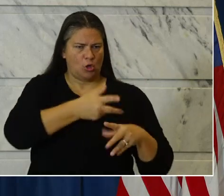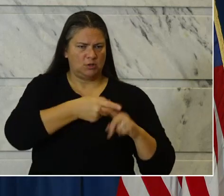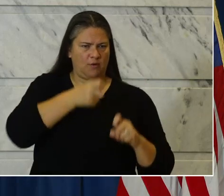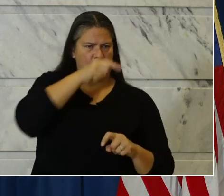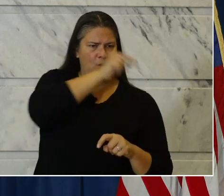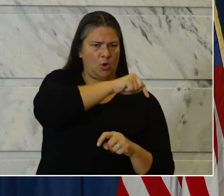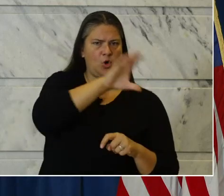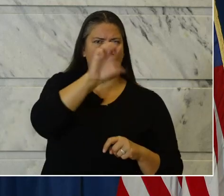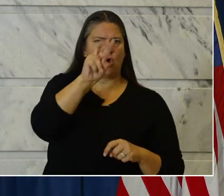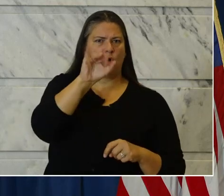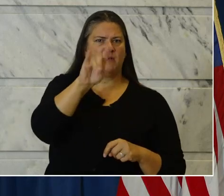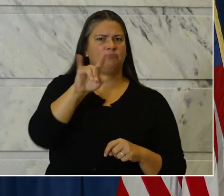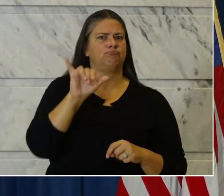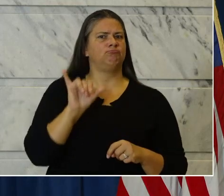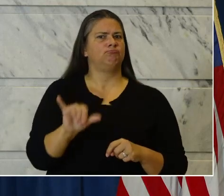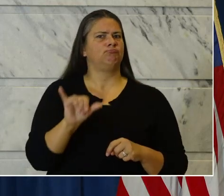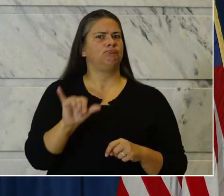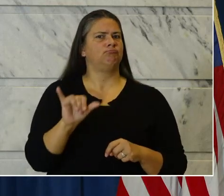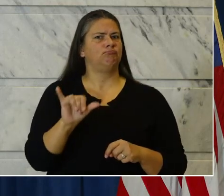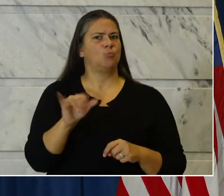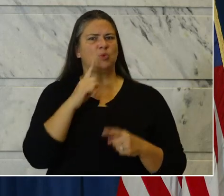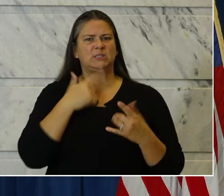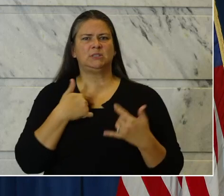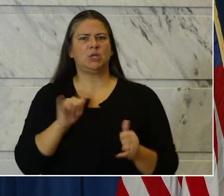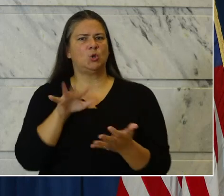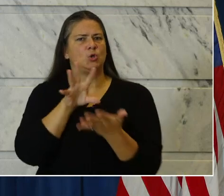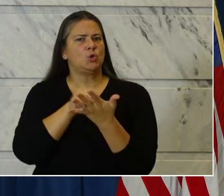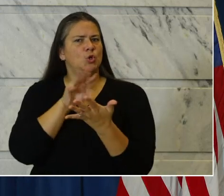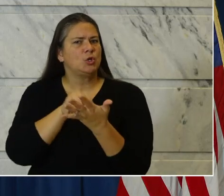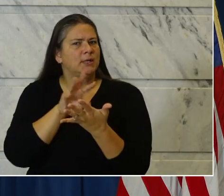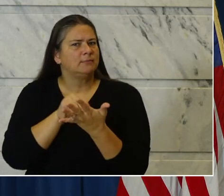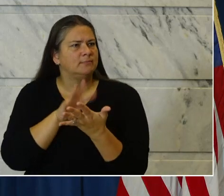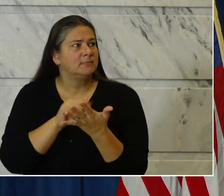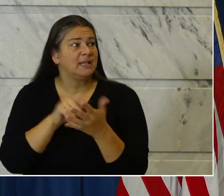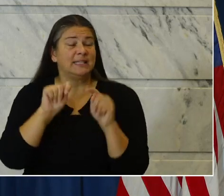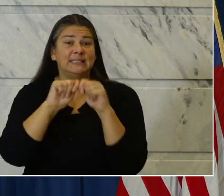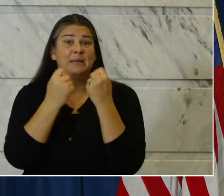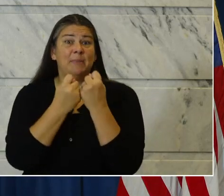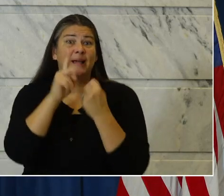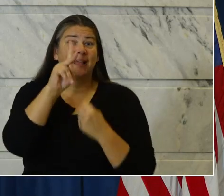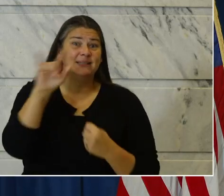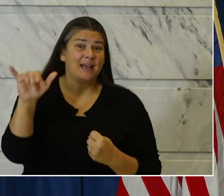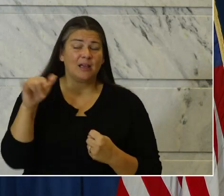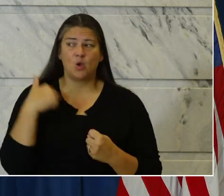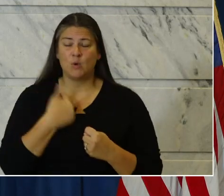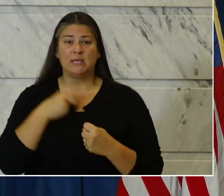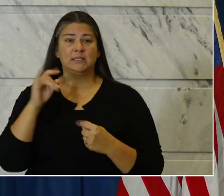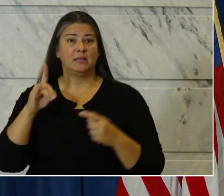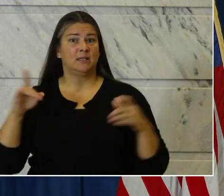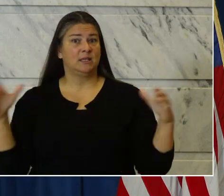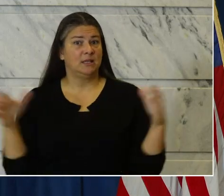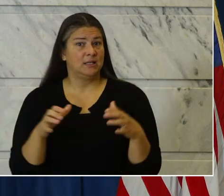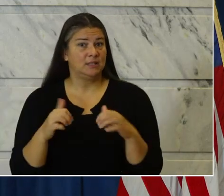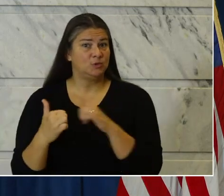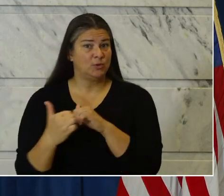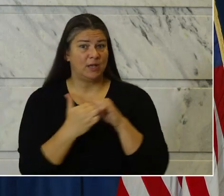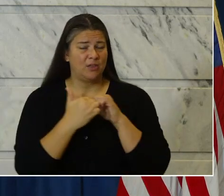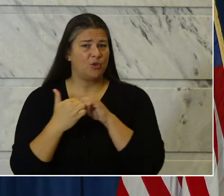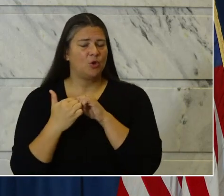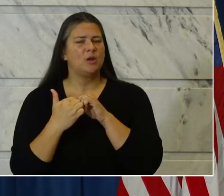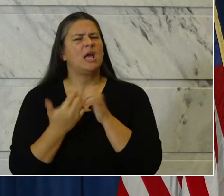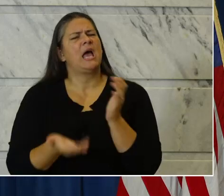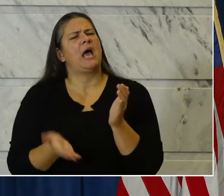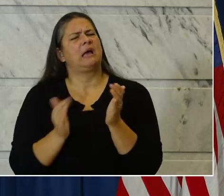There's a lot we don't know. Please, Team Kentucky, we came together before, we've come together again. Let's continue to come